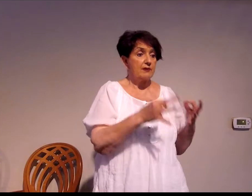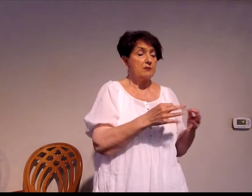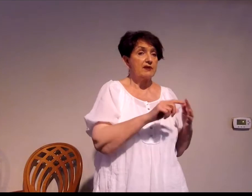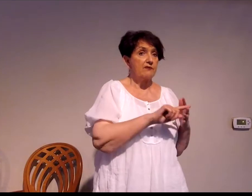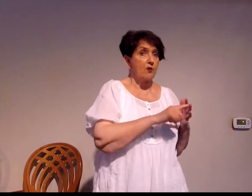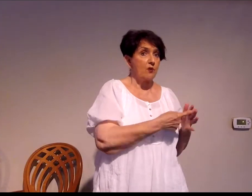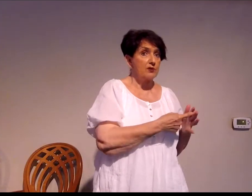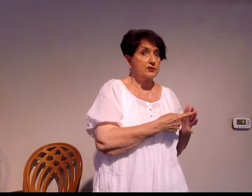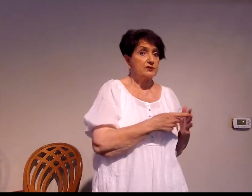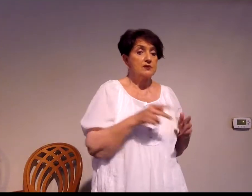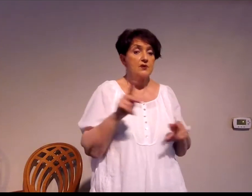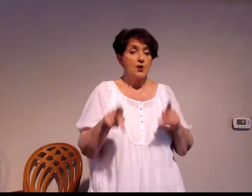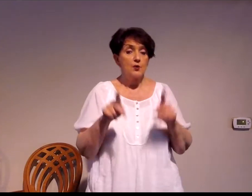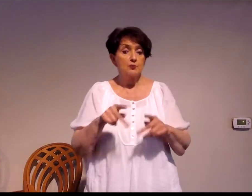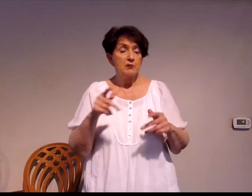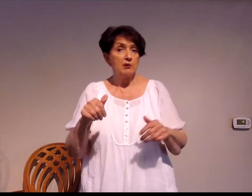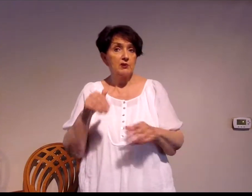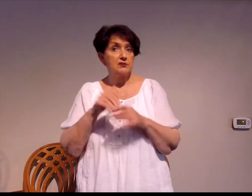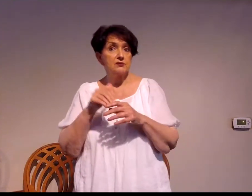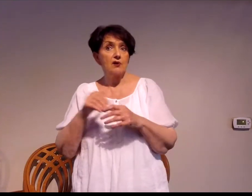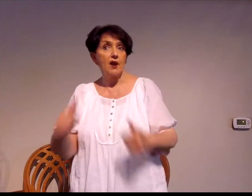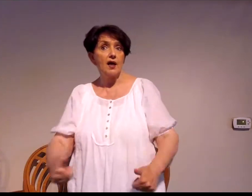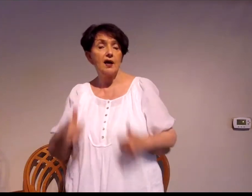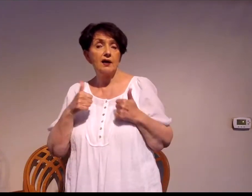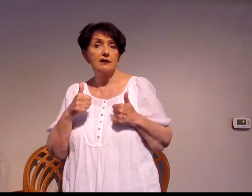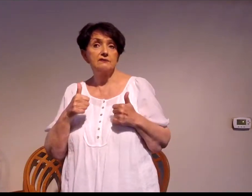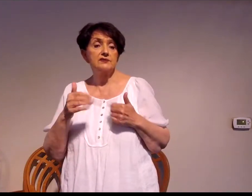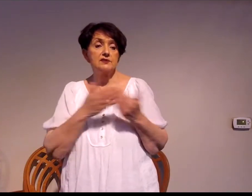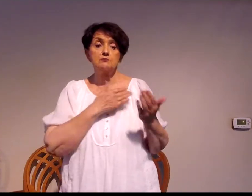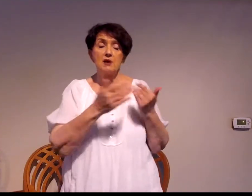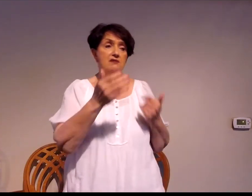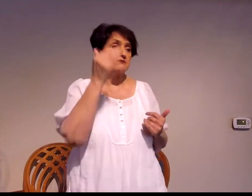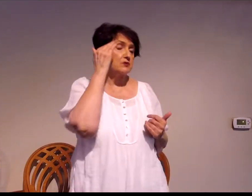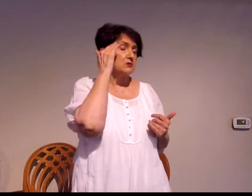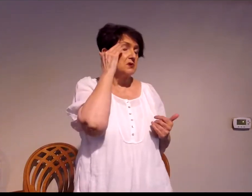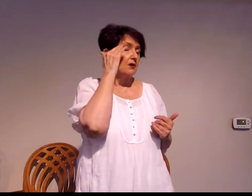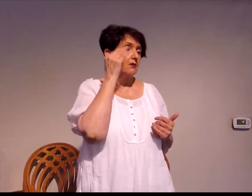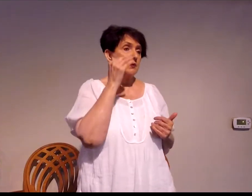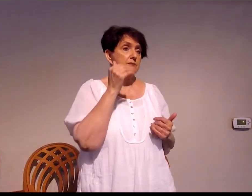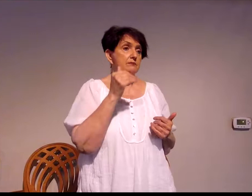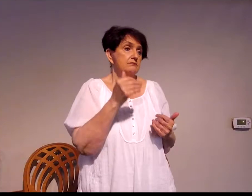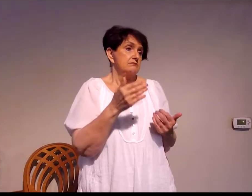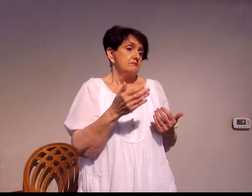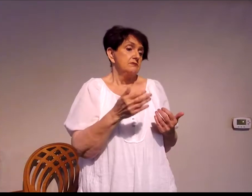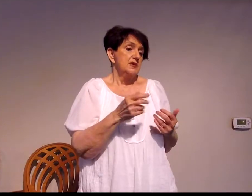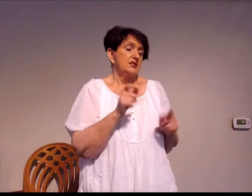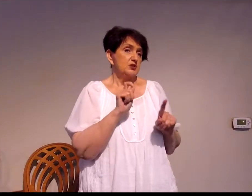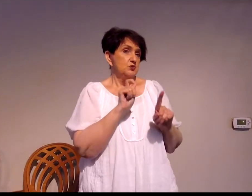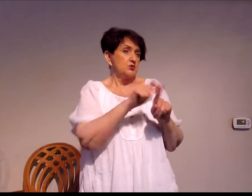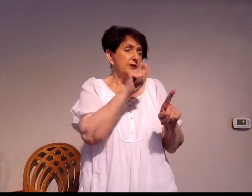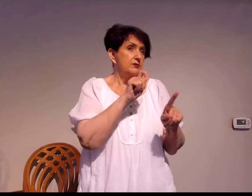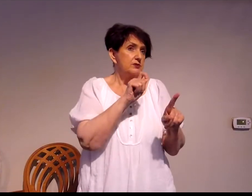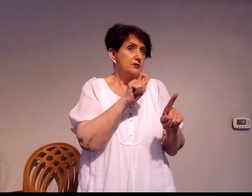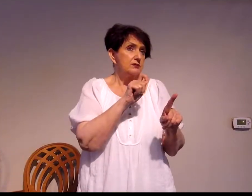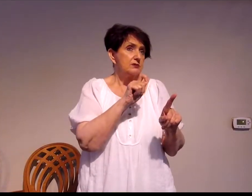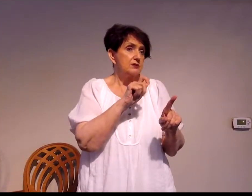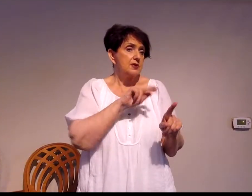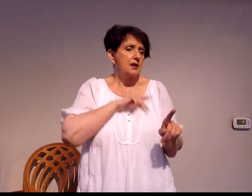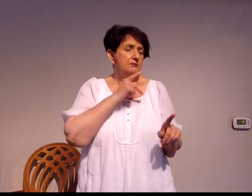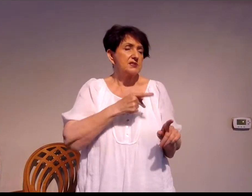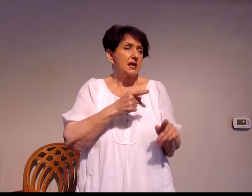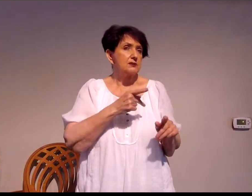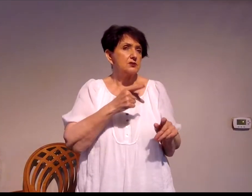origin, but when people in our lives, whether we know them or not, and it triggers us, it upsets us the